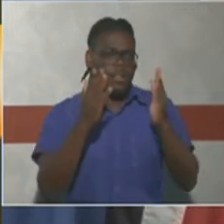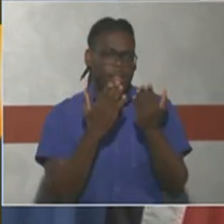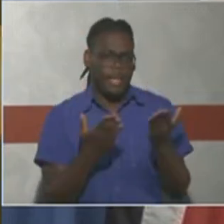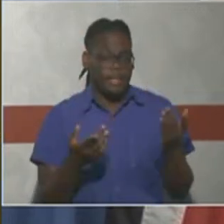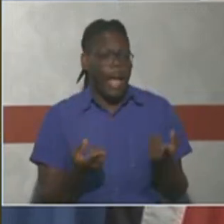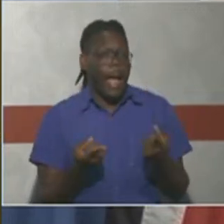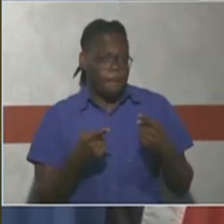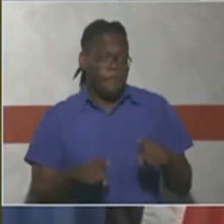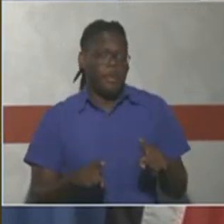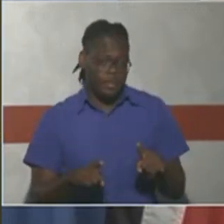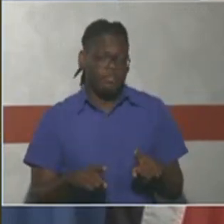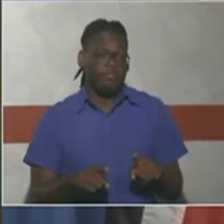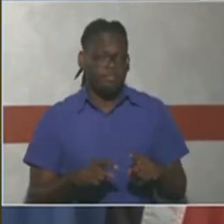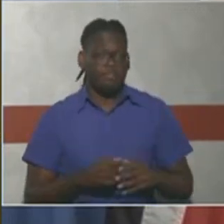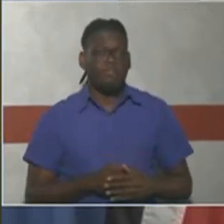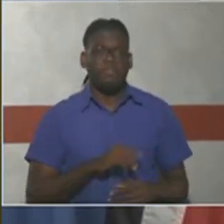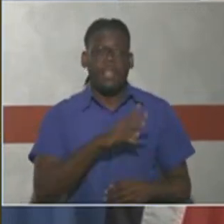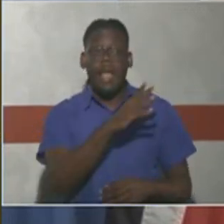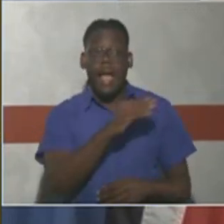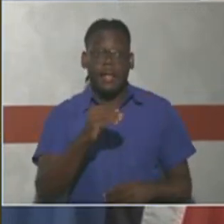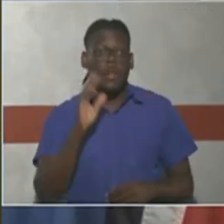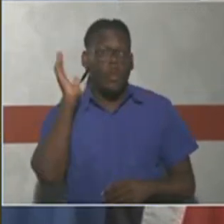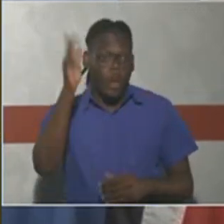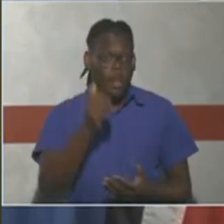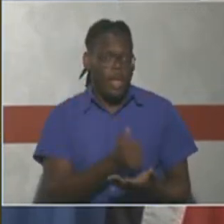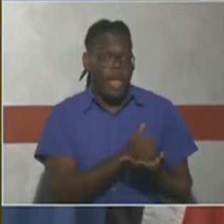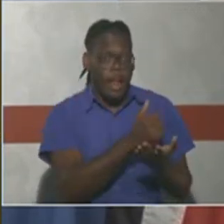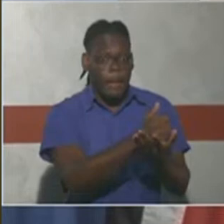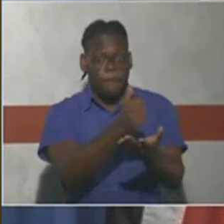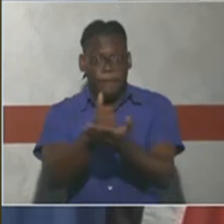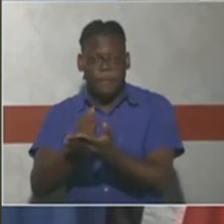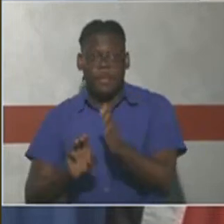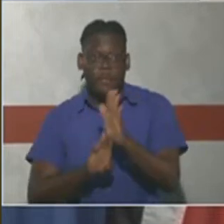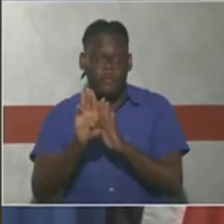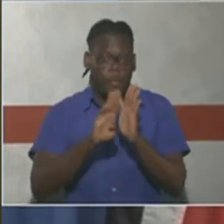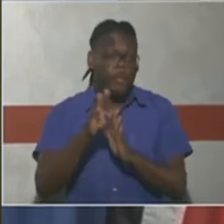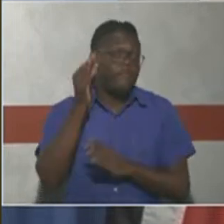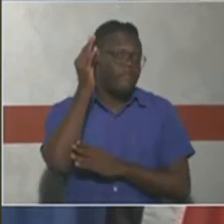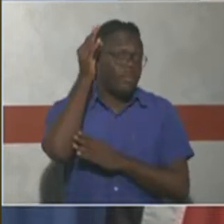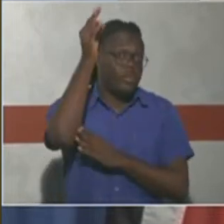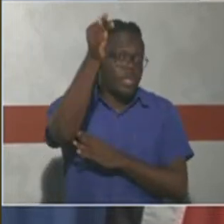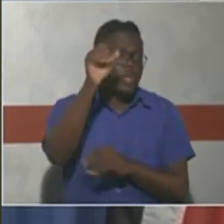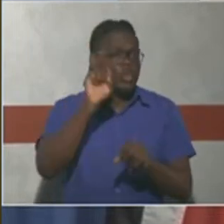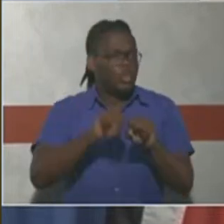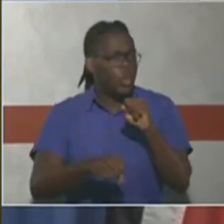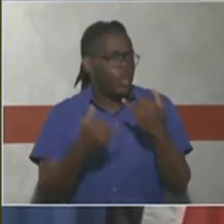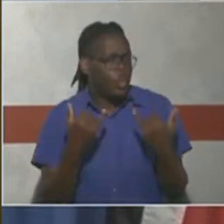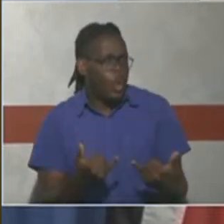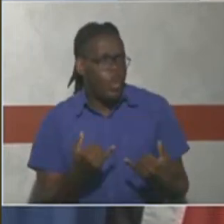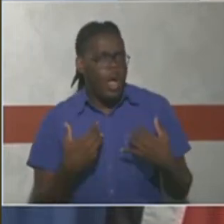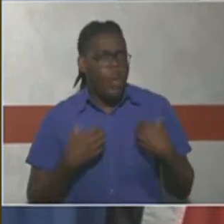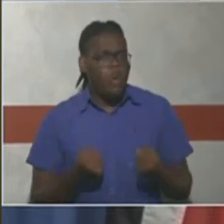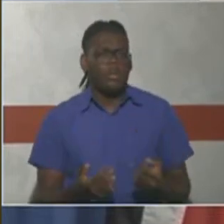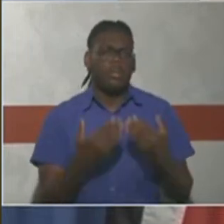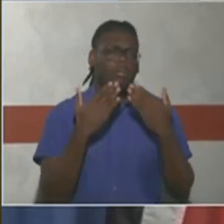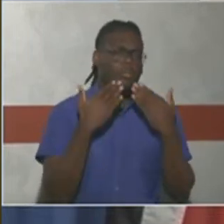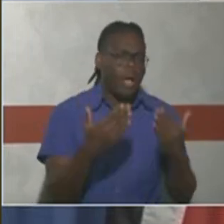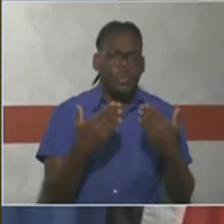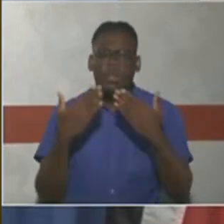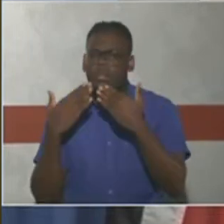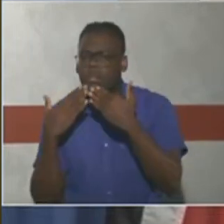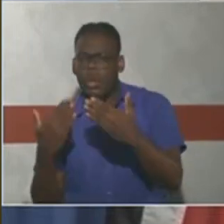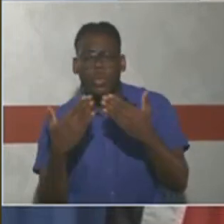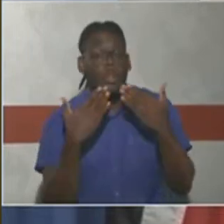Tobago to say thank you to a number of people who went out of their way to be